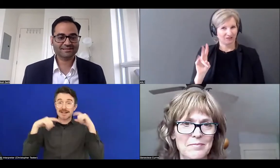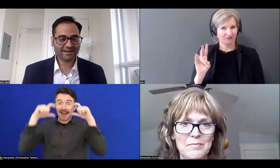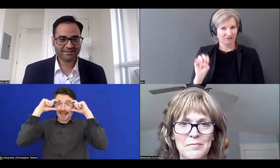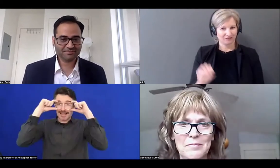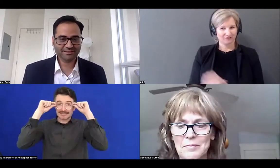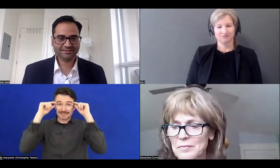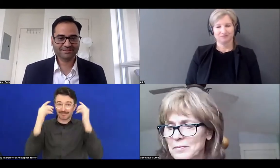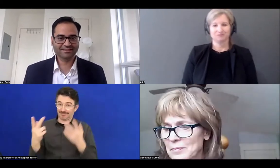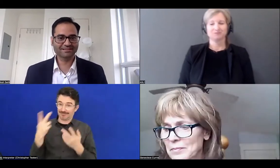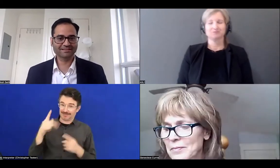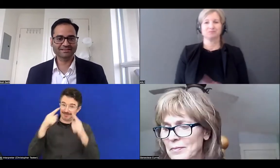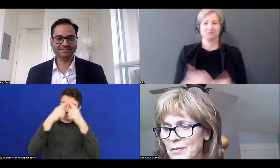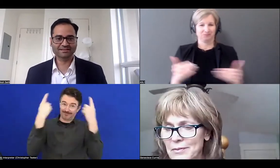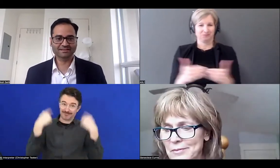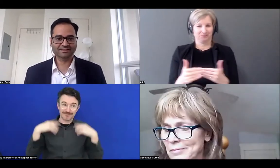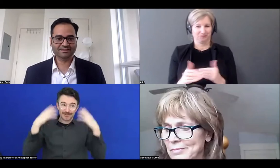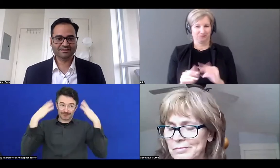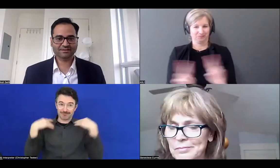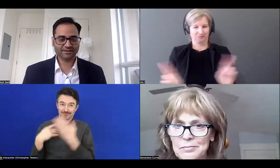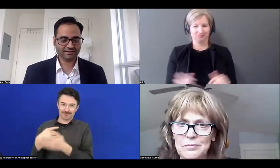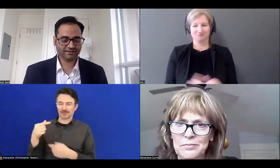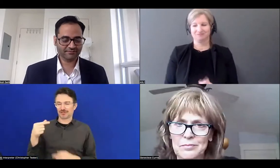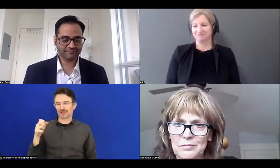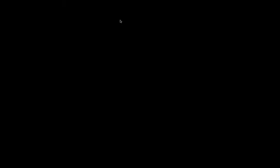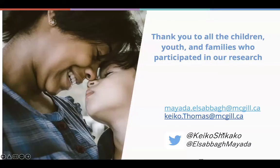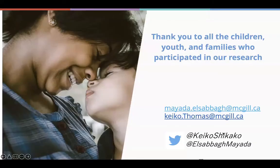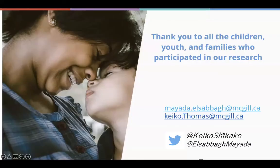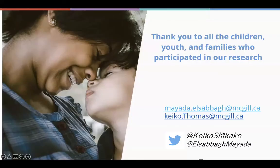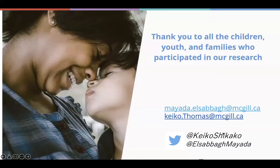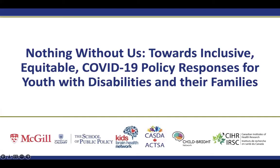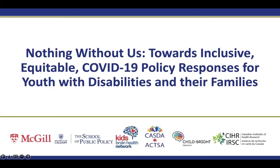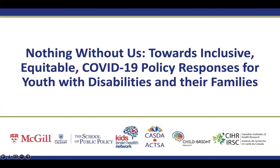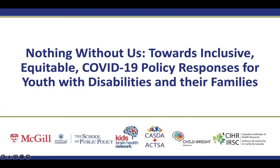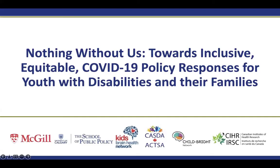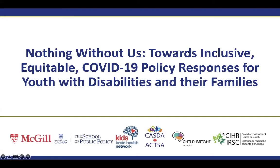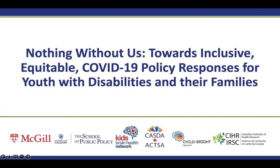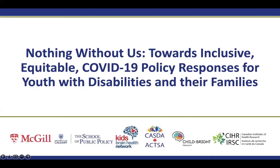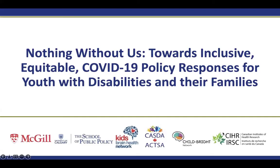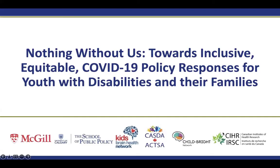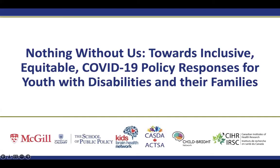Okay, slides, please. Okay, slide 2.